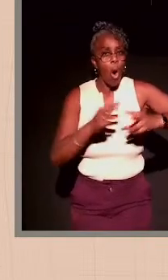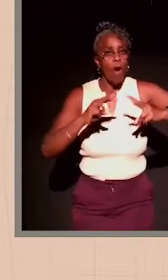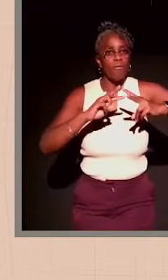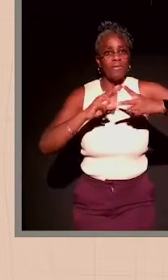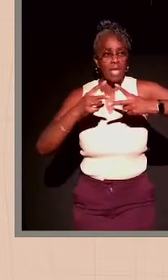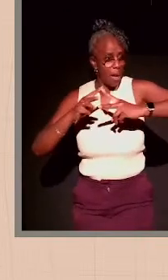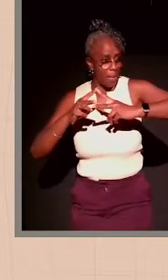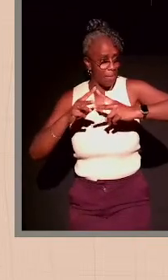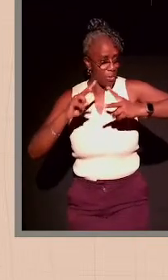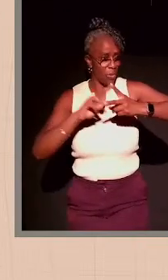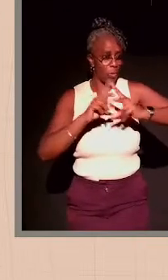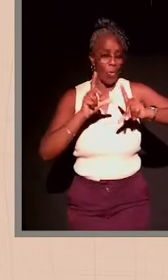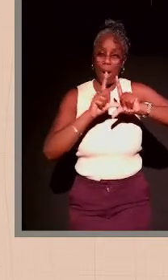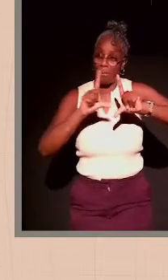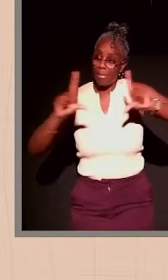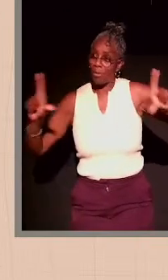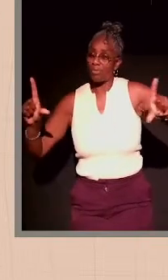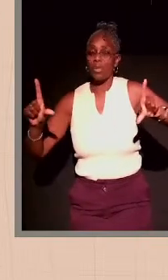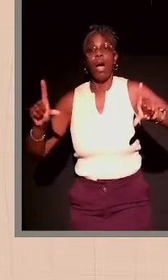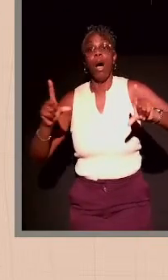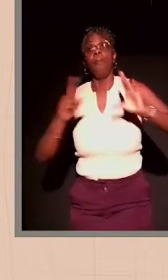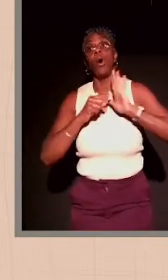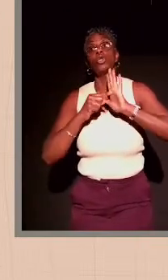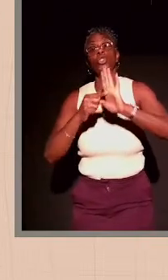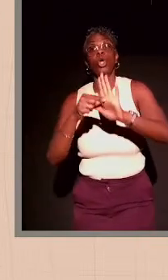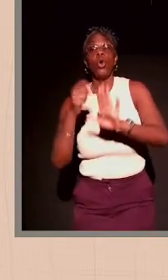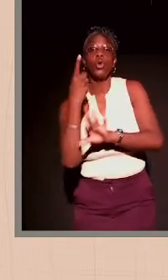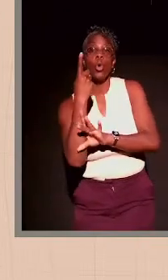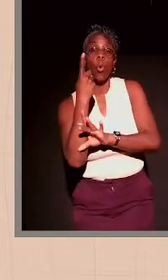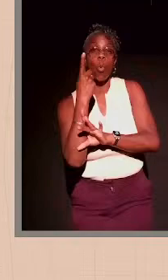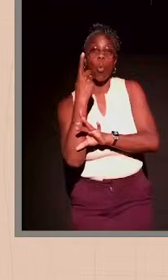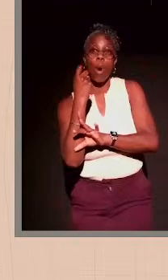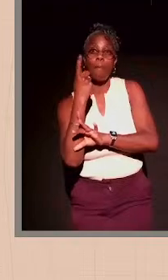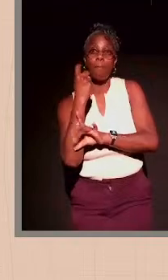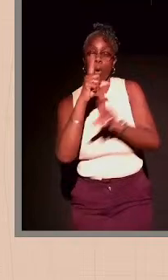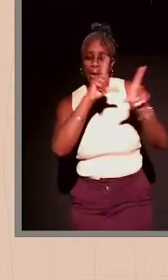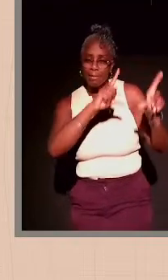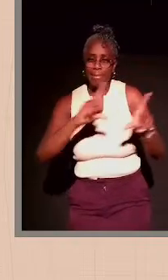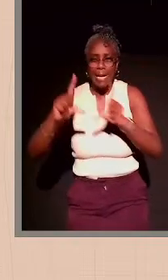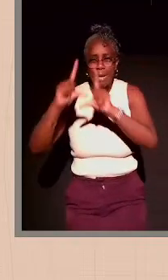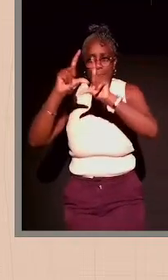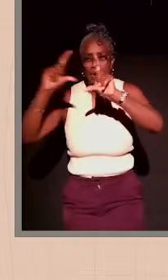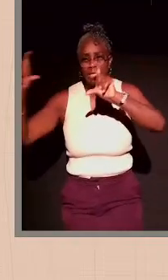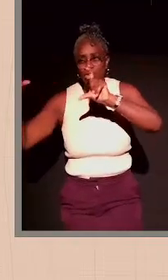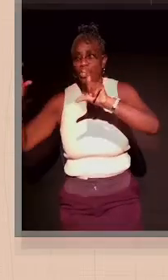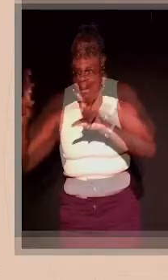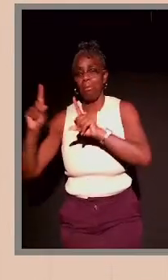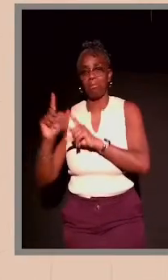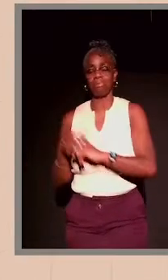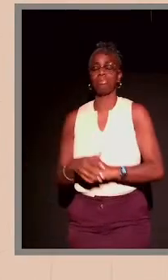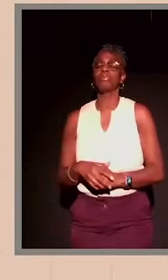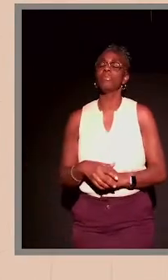Before doing so, I'm going to show one more image. We could show the image for figure number 2.